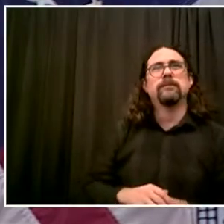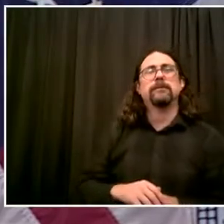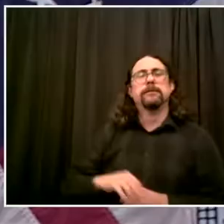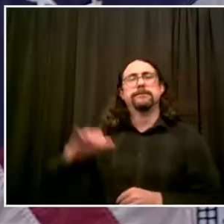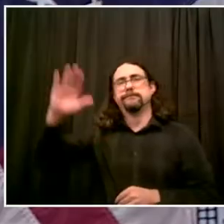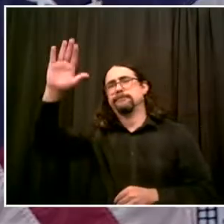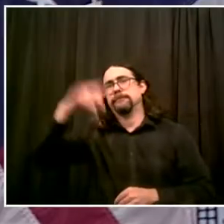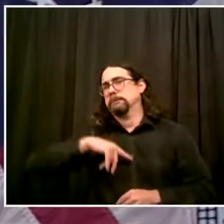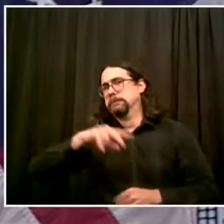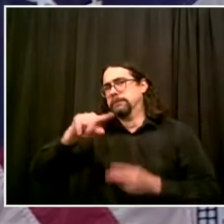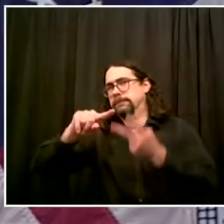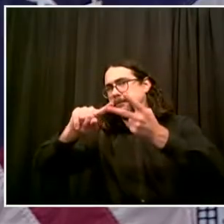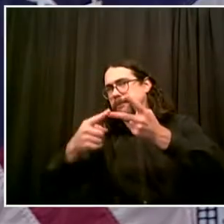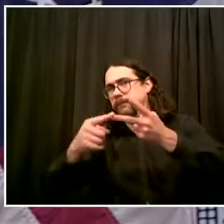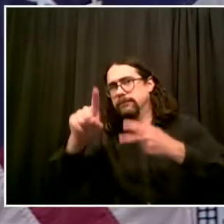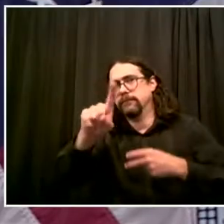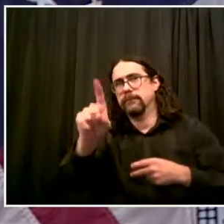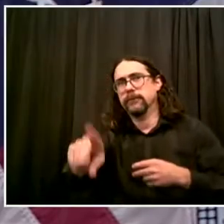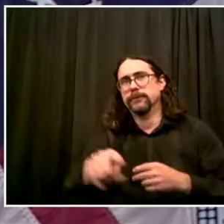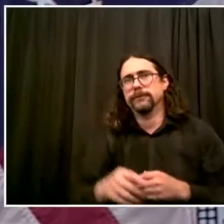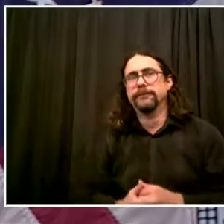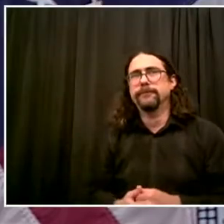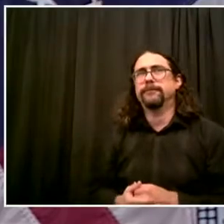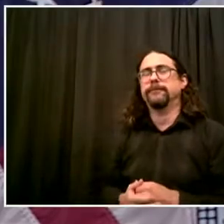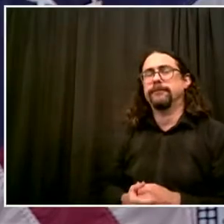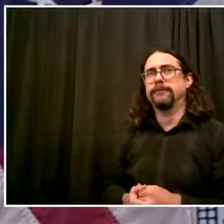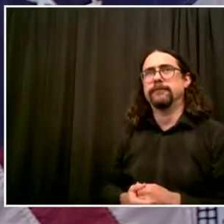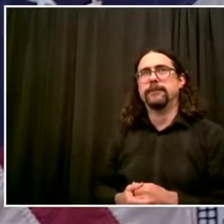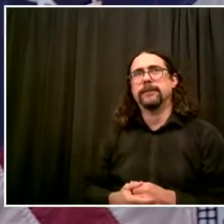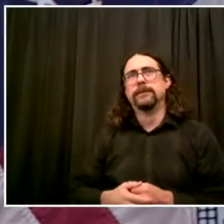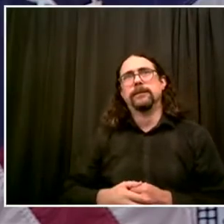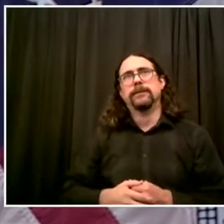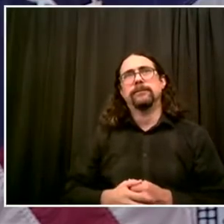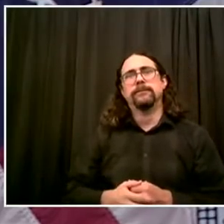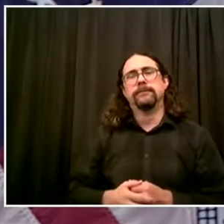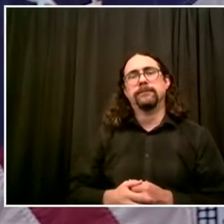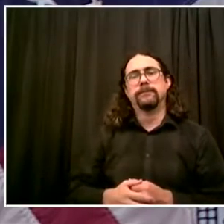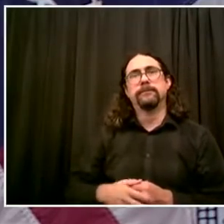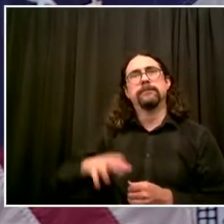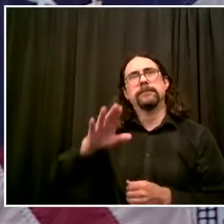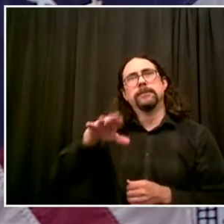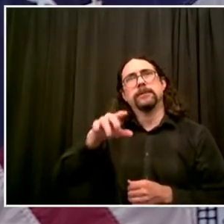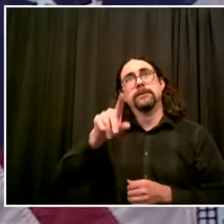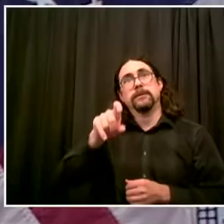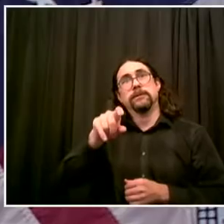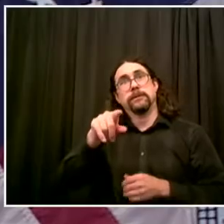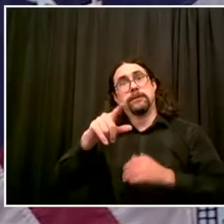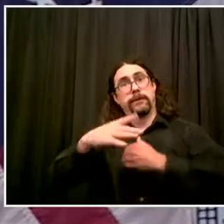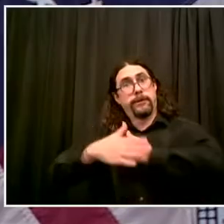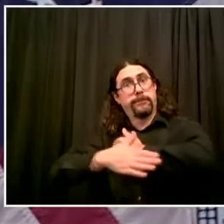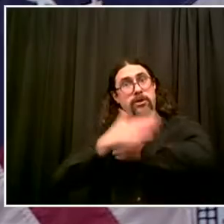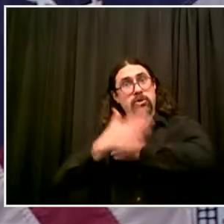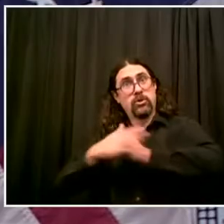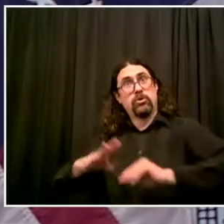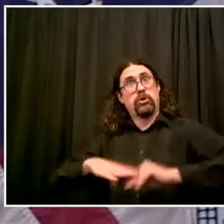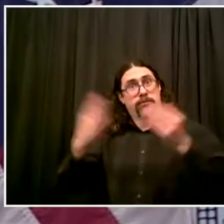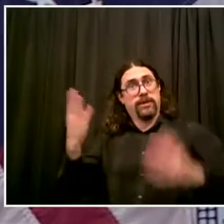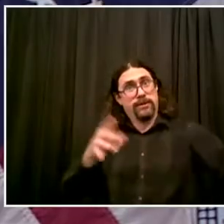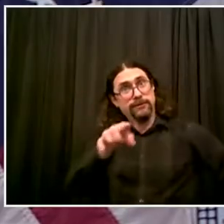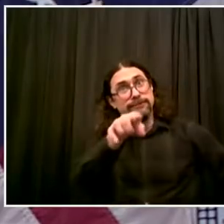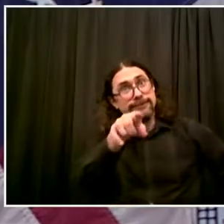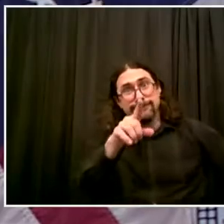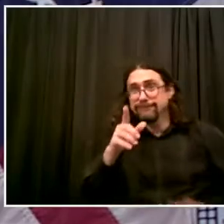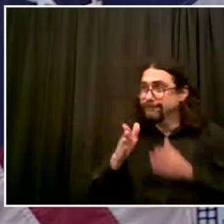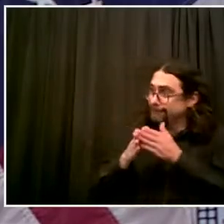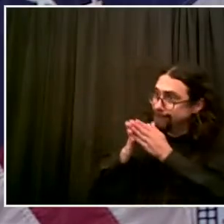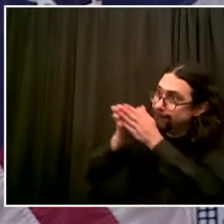when the beach is open, do you plan to get into a bathing suit and go down there and take a dip? Well, I'm certainly going to go to the beach. Whether I'm going to take a dip, that's